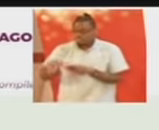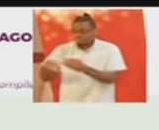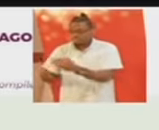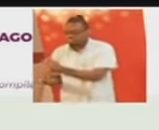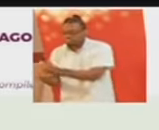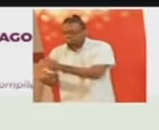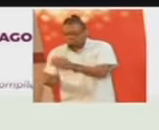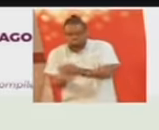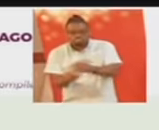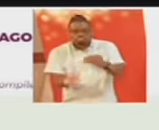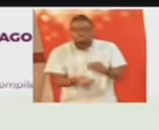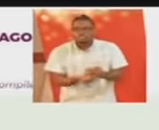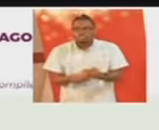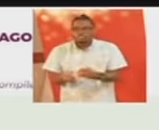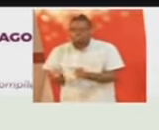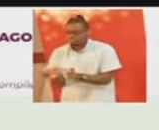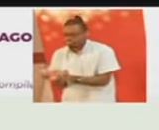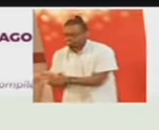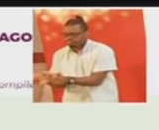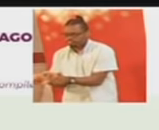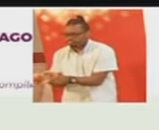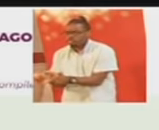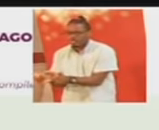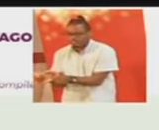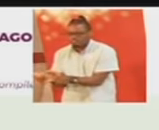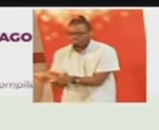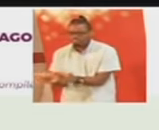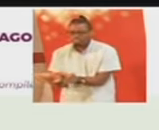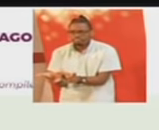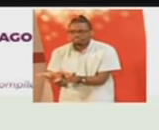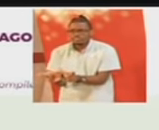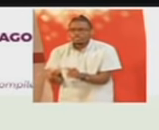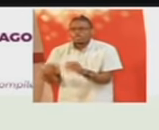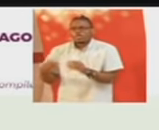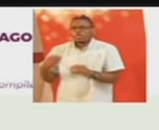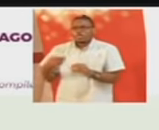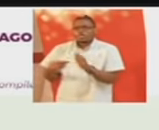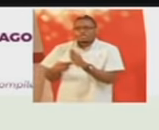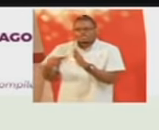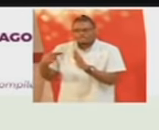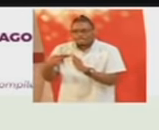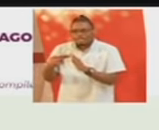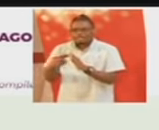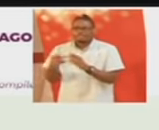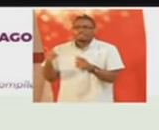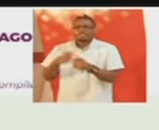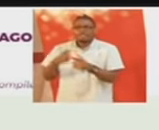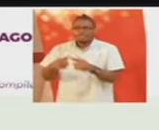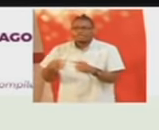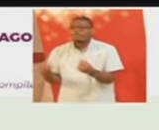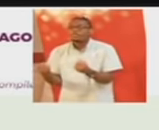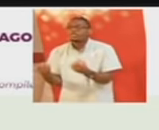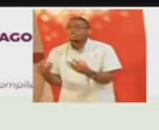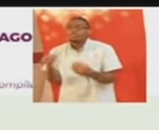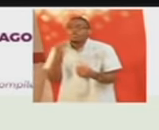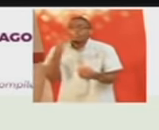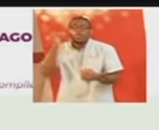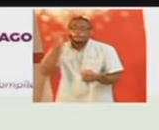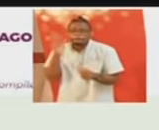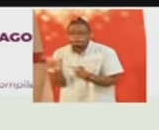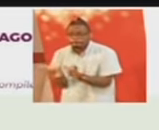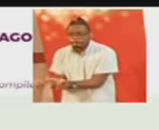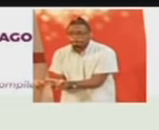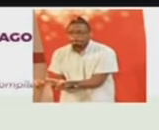Total in quarantine facilities, those being repatriated, and total persons in home isolation being managed by the CMOH